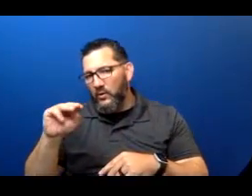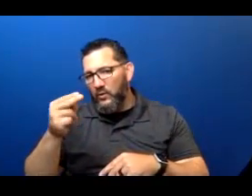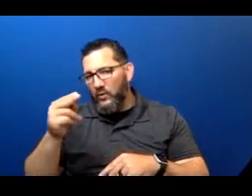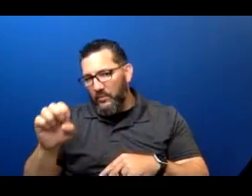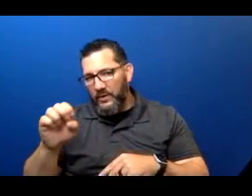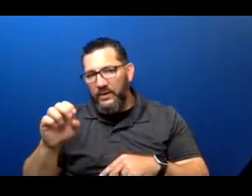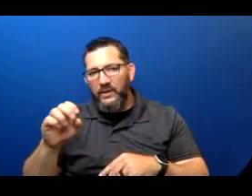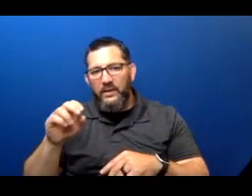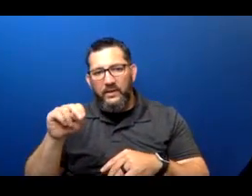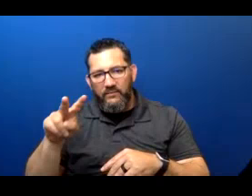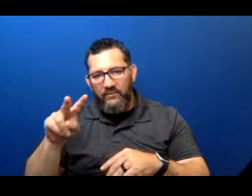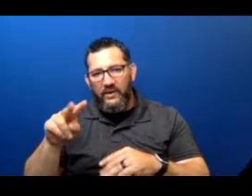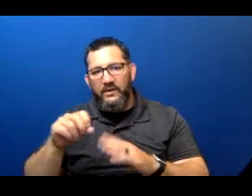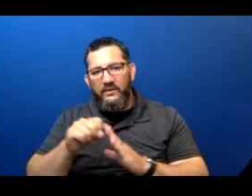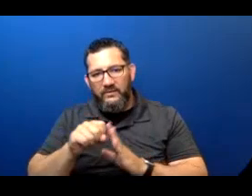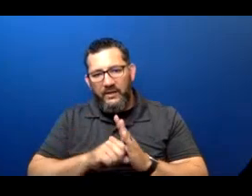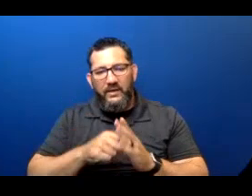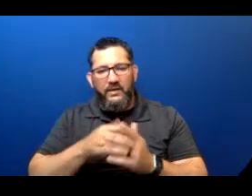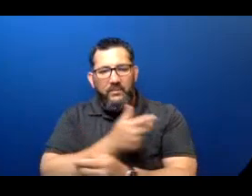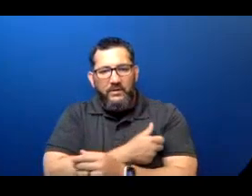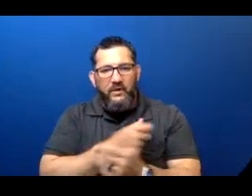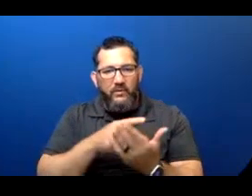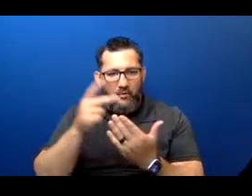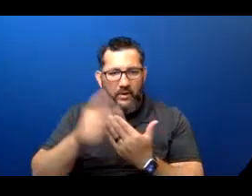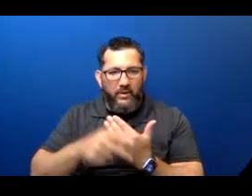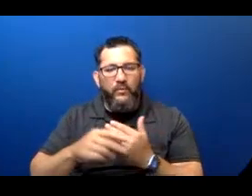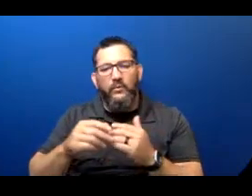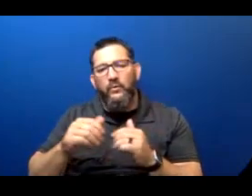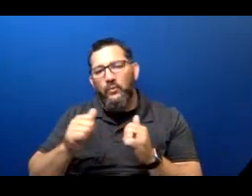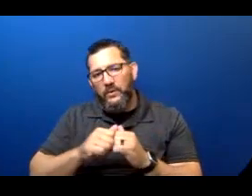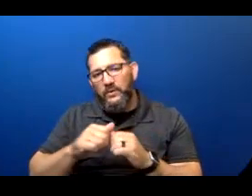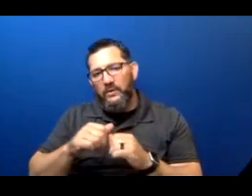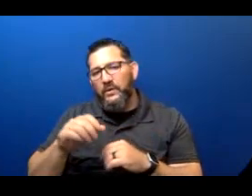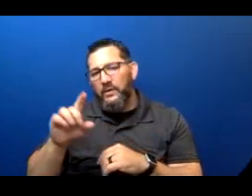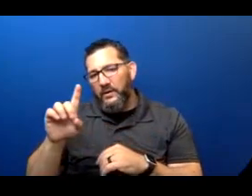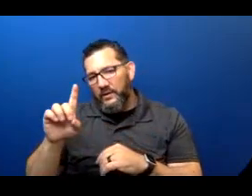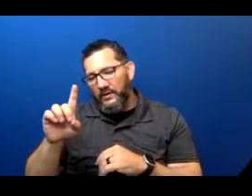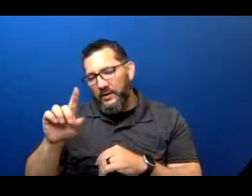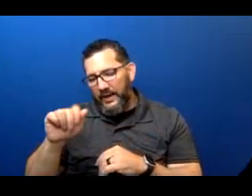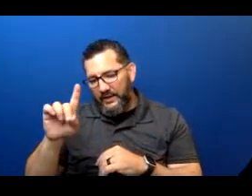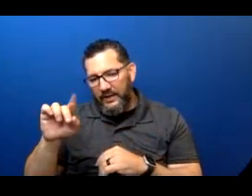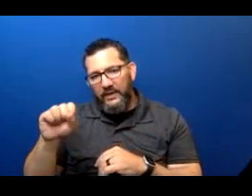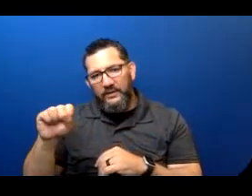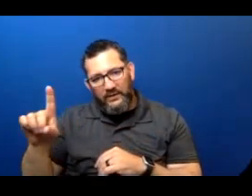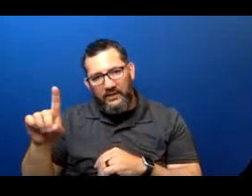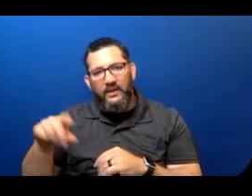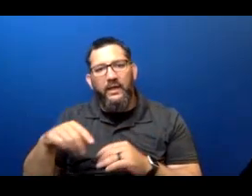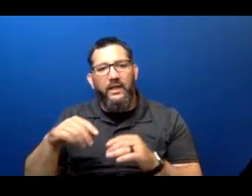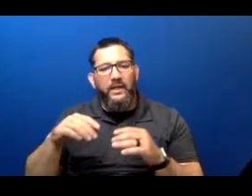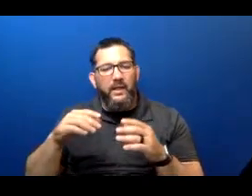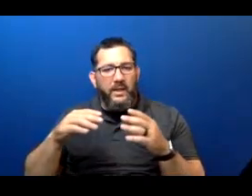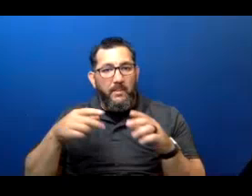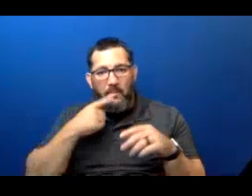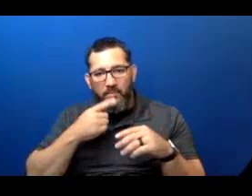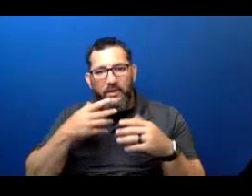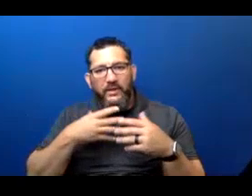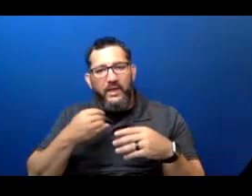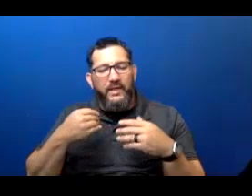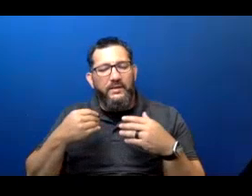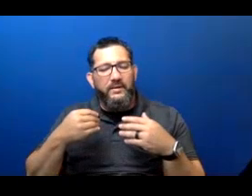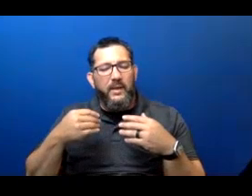with the Department of Health and Human Services, the Division of Public and Behavioral Health. And the purpose of